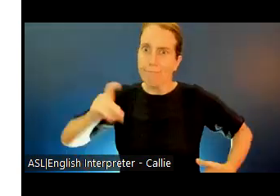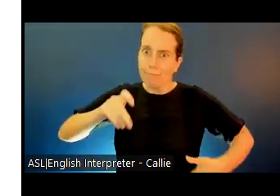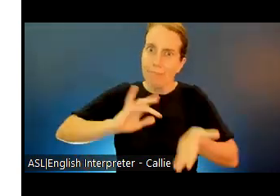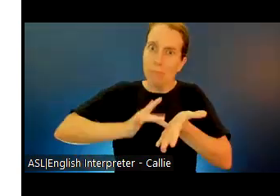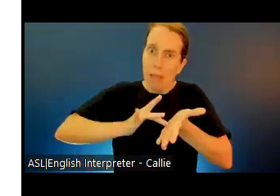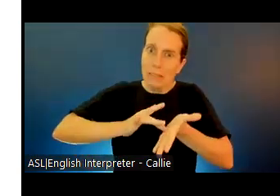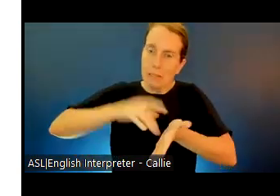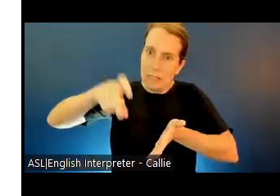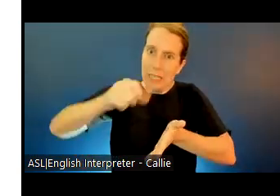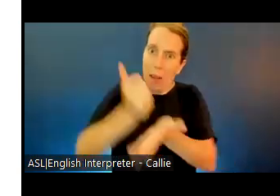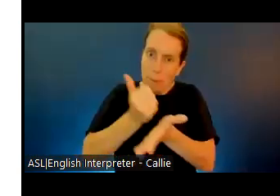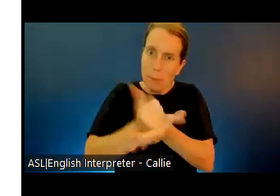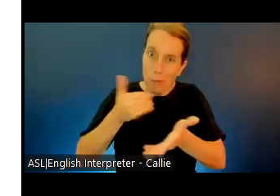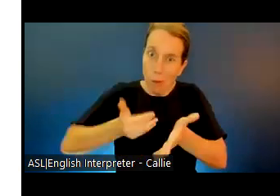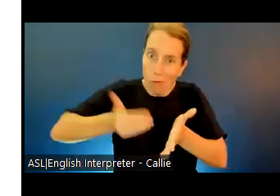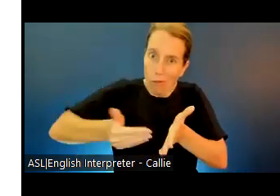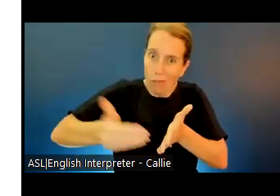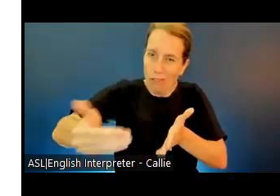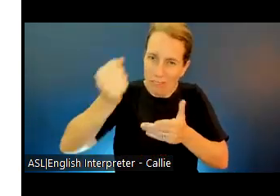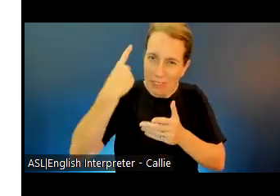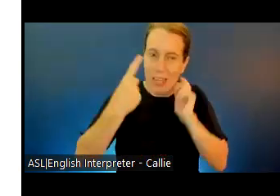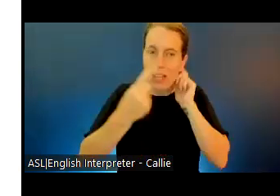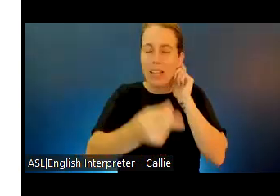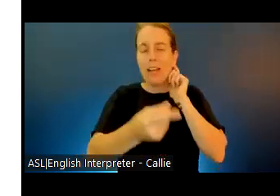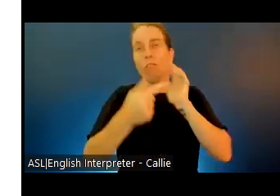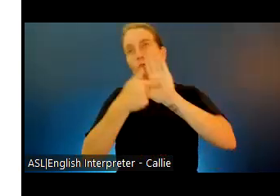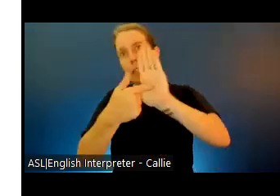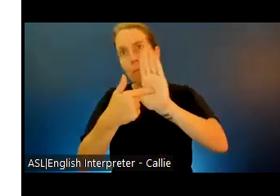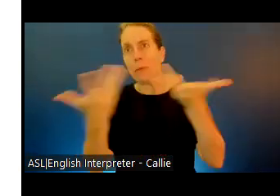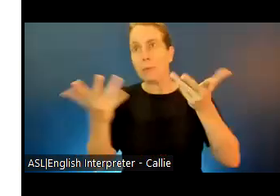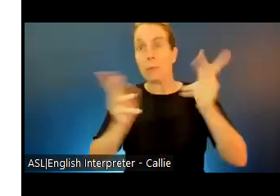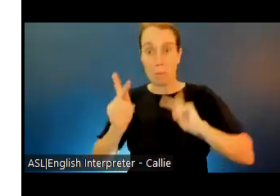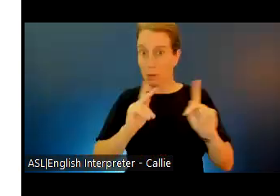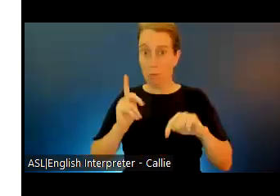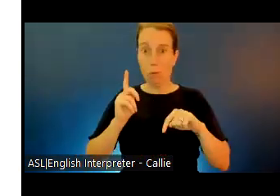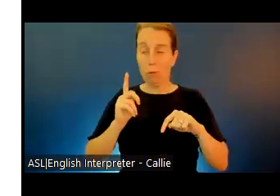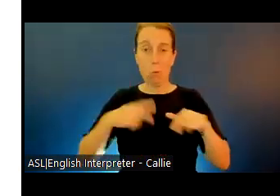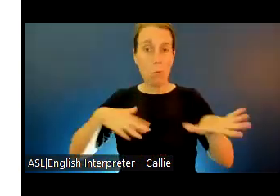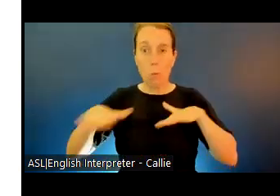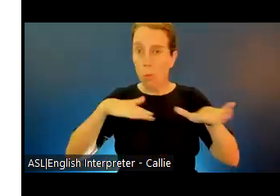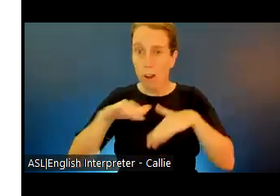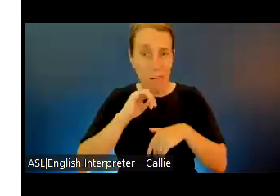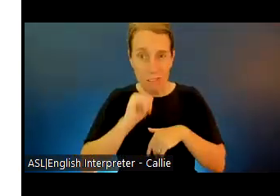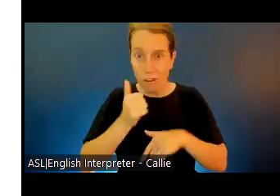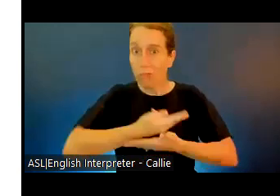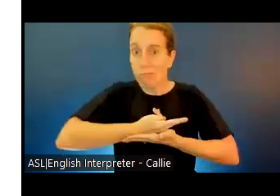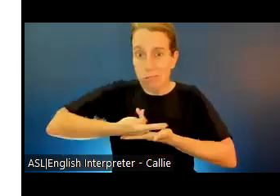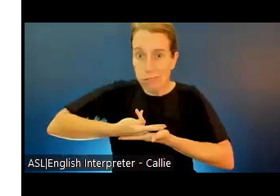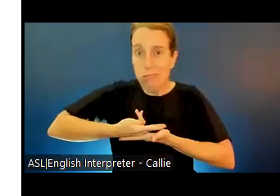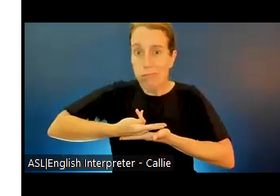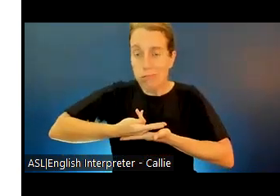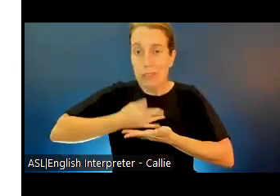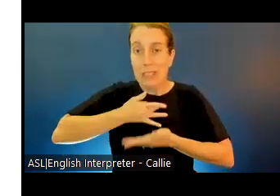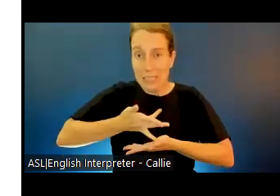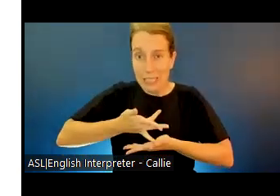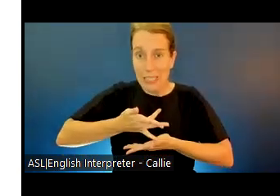sores because they are not being transferred on a daily basis or something like that is happening, that can be a sign of